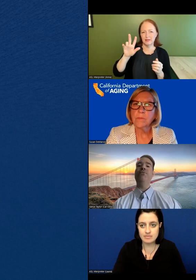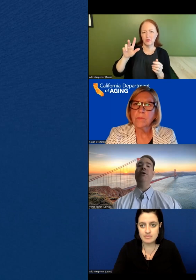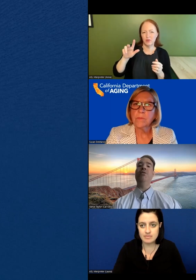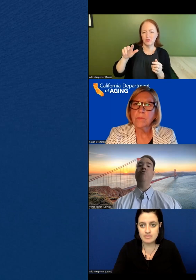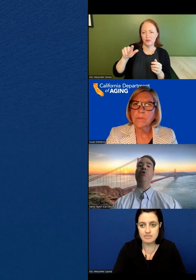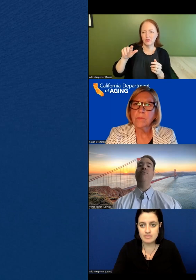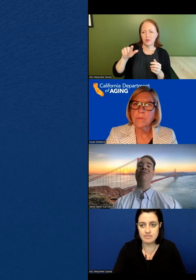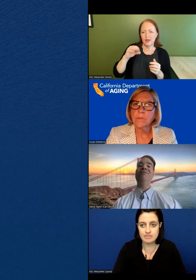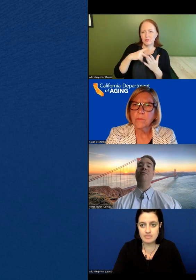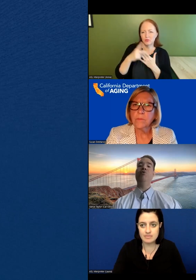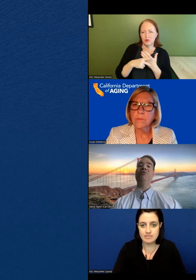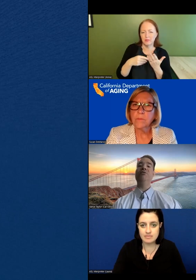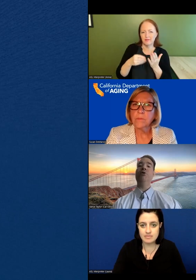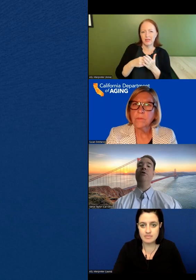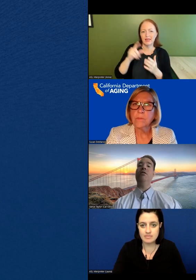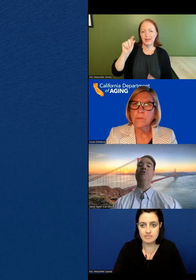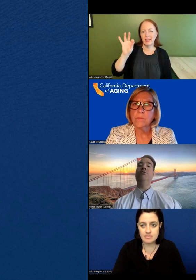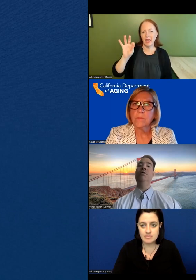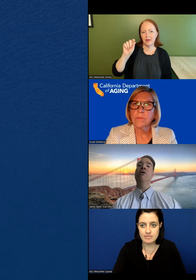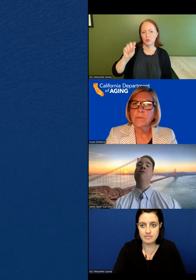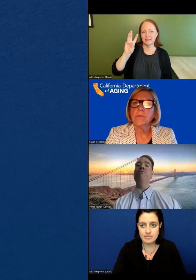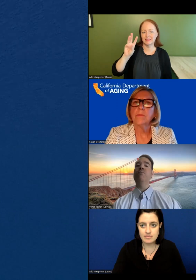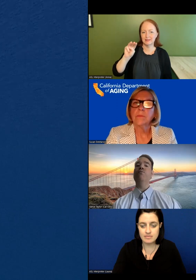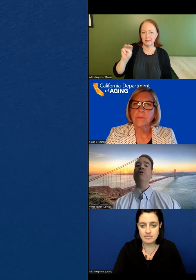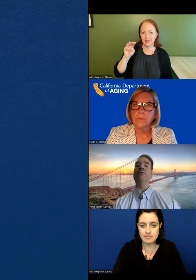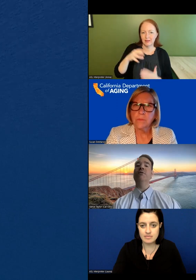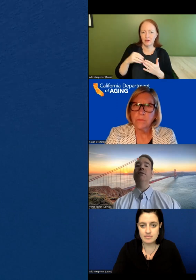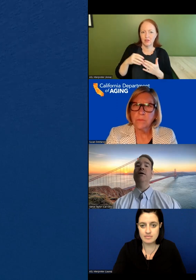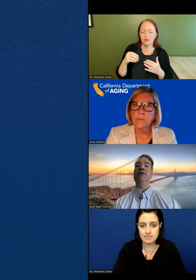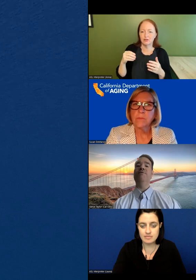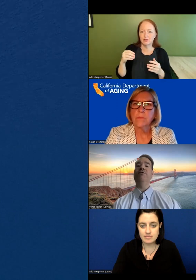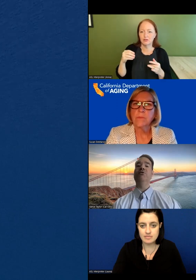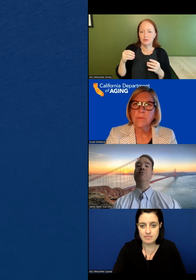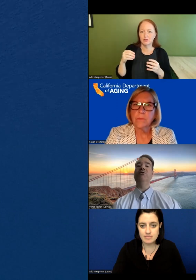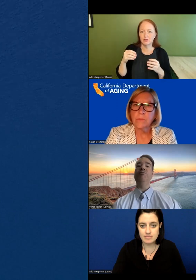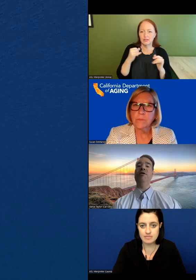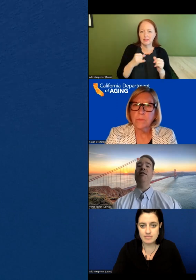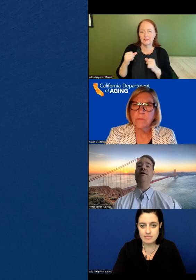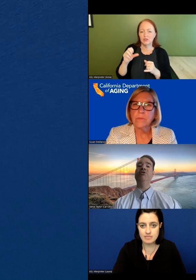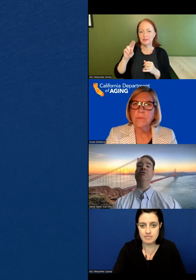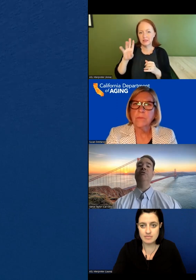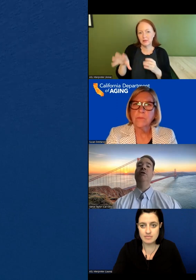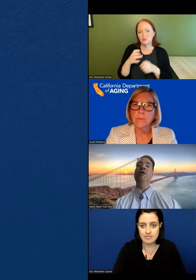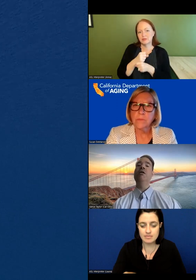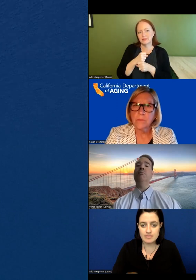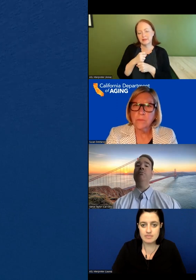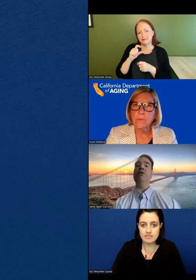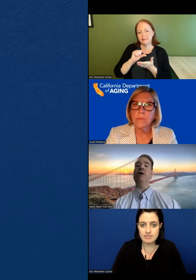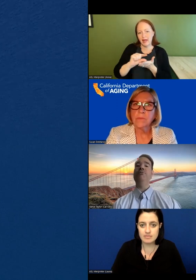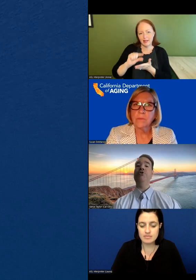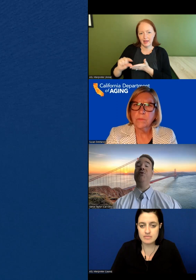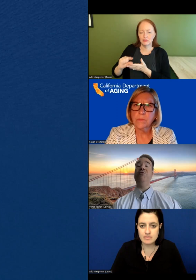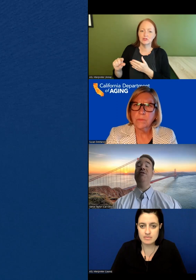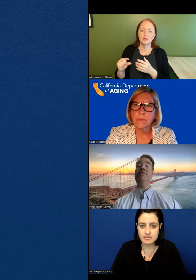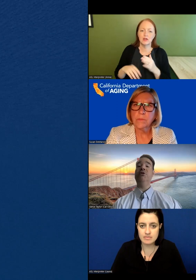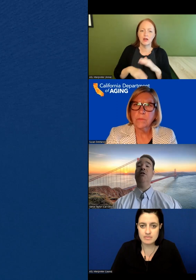23rd. And the program funding is $9.6 million with individual subrecipient allocations being up